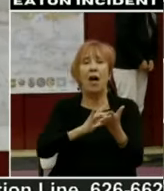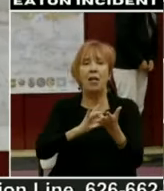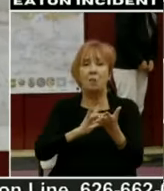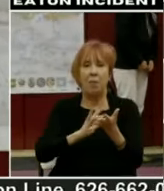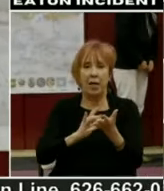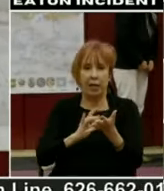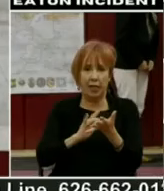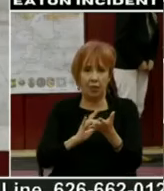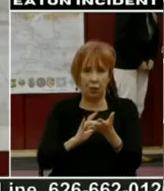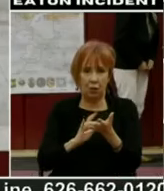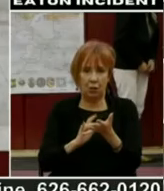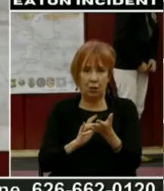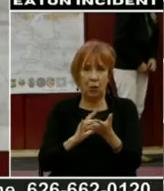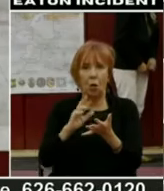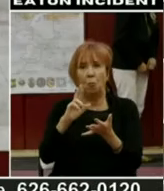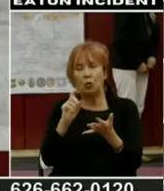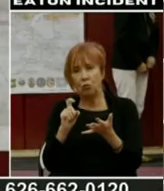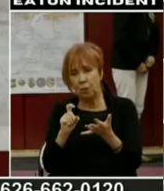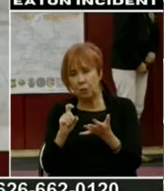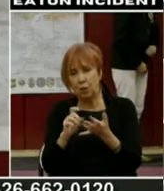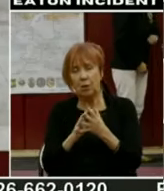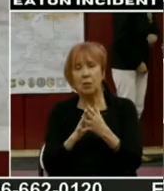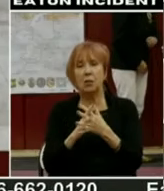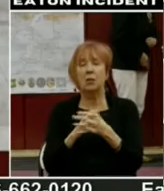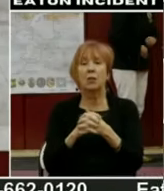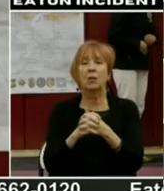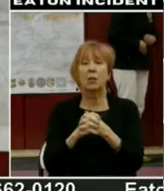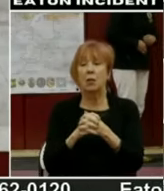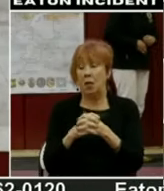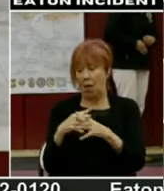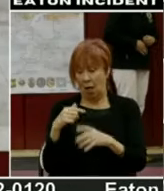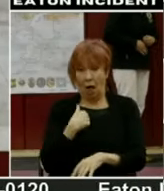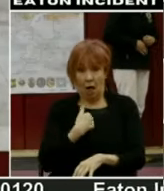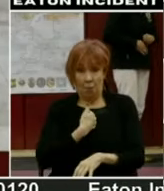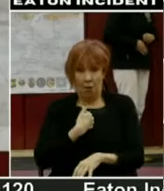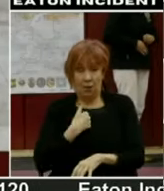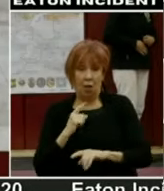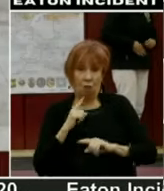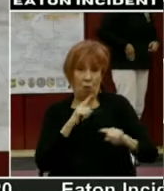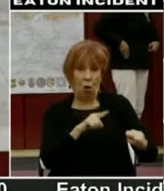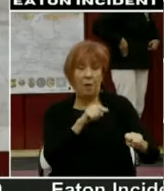that need so. I personally went there last night,